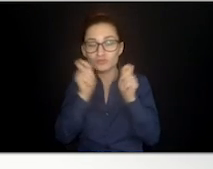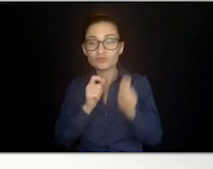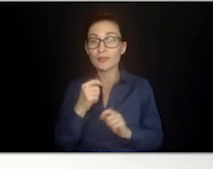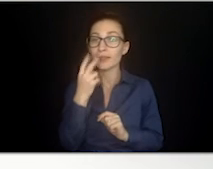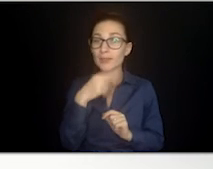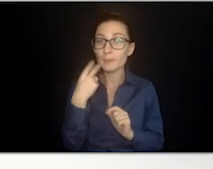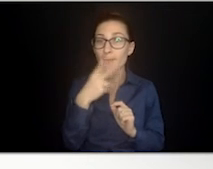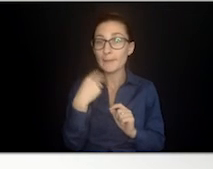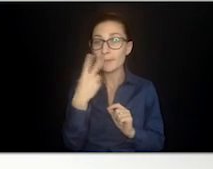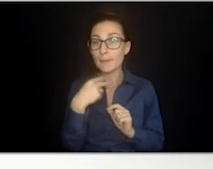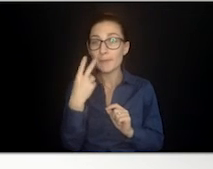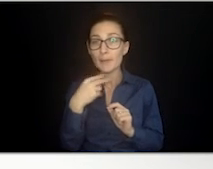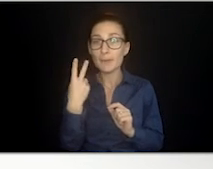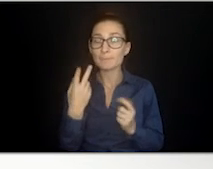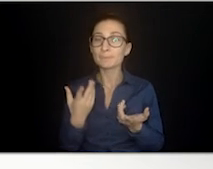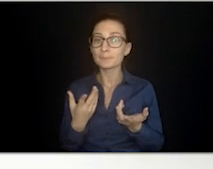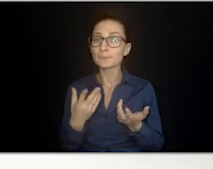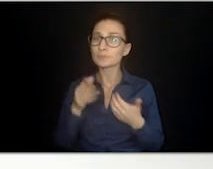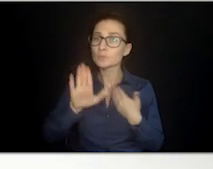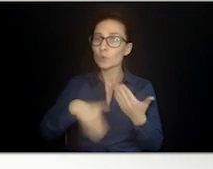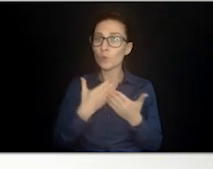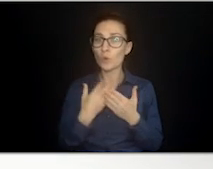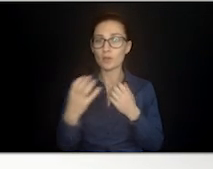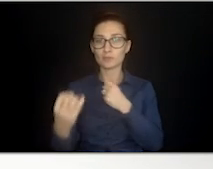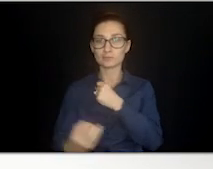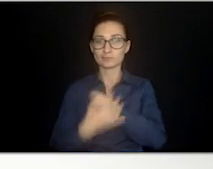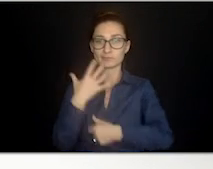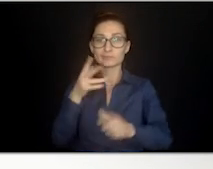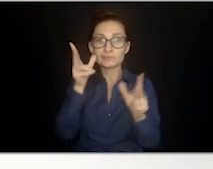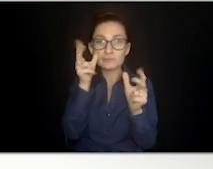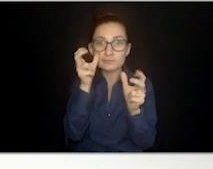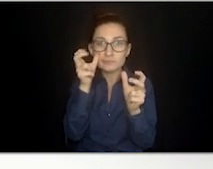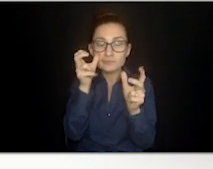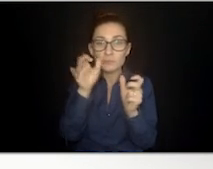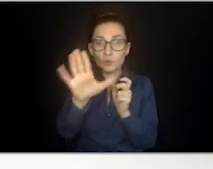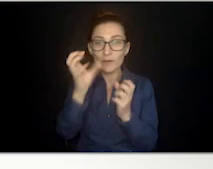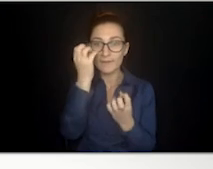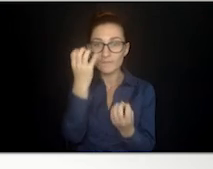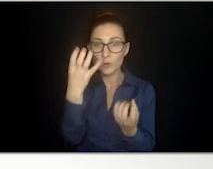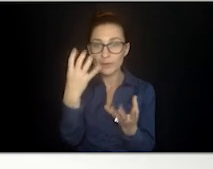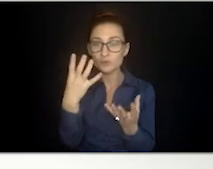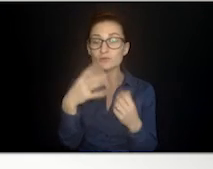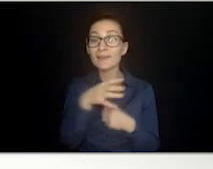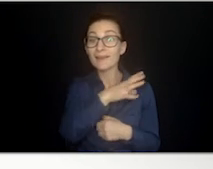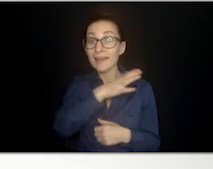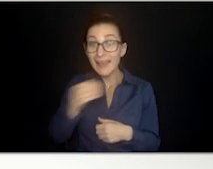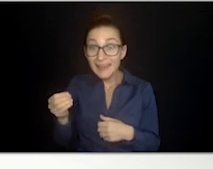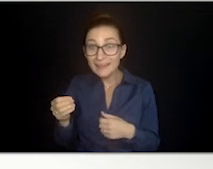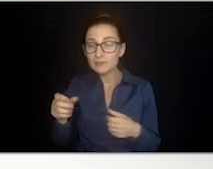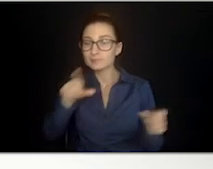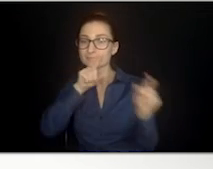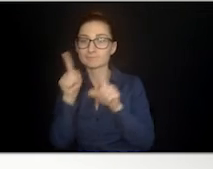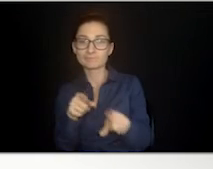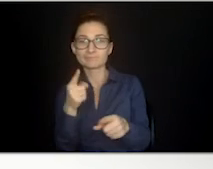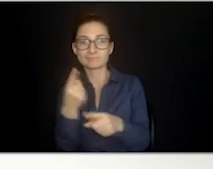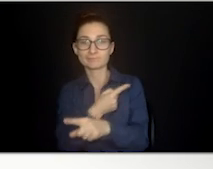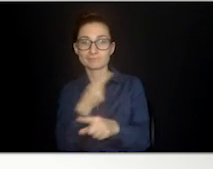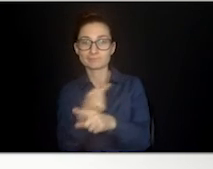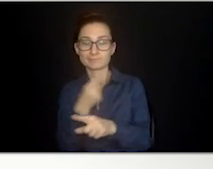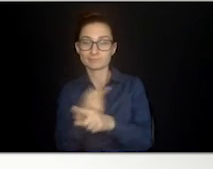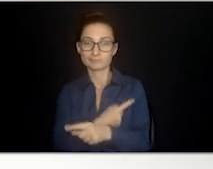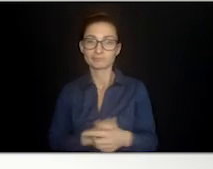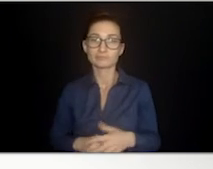movements. All of these play into the ability to receive and encode information and then respond with information